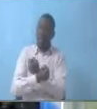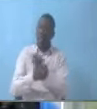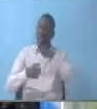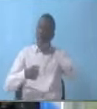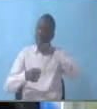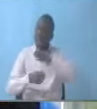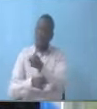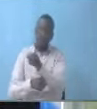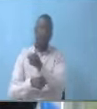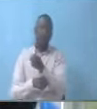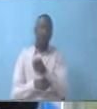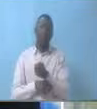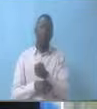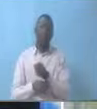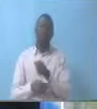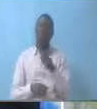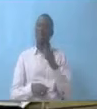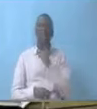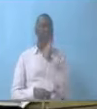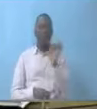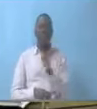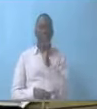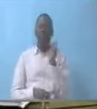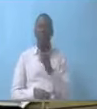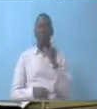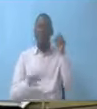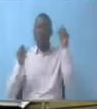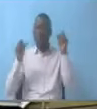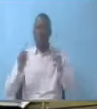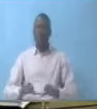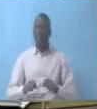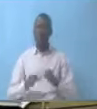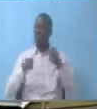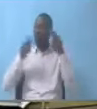That is very draconian. Yes.